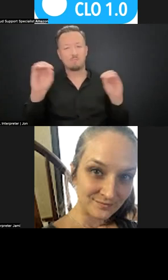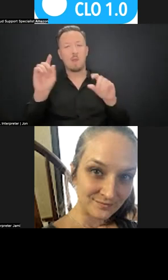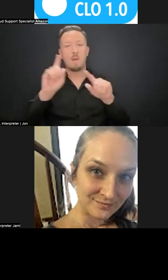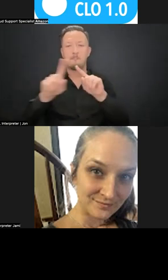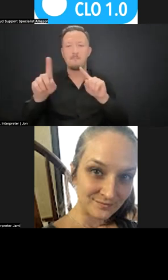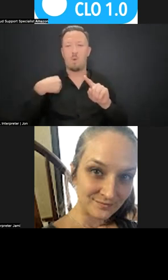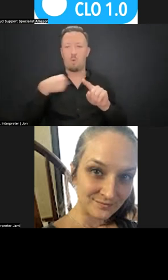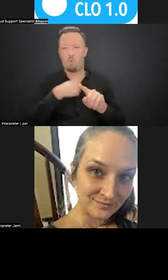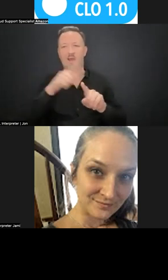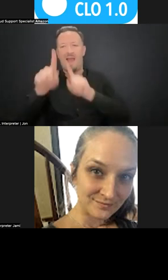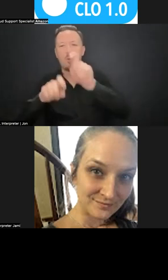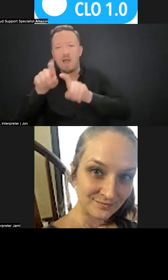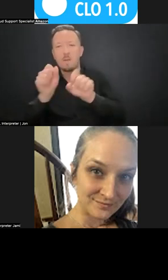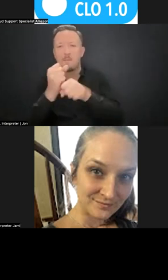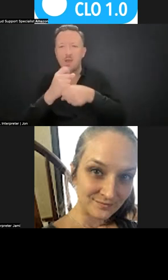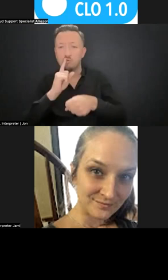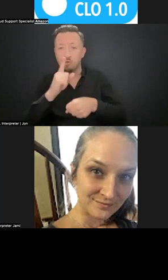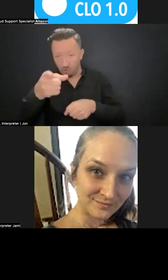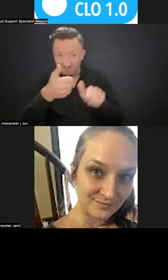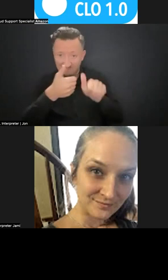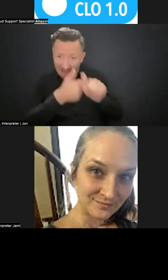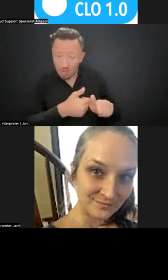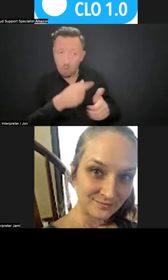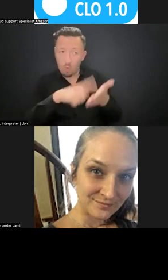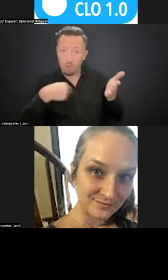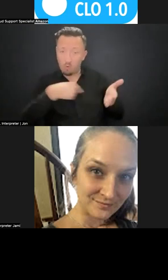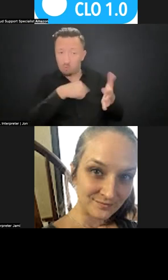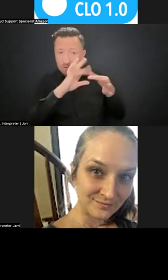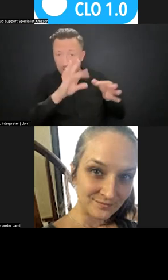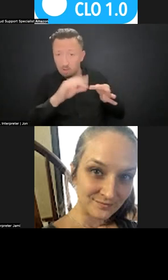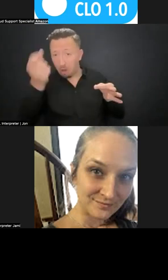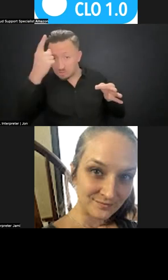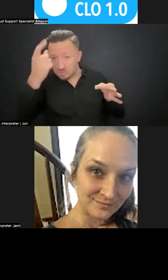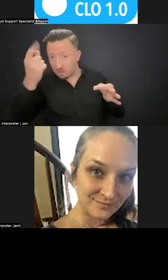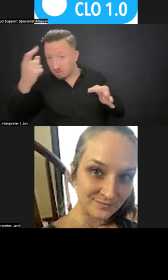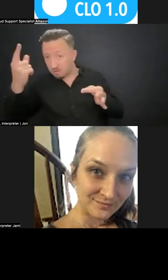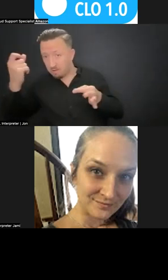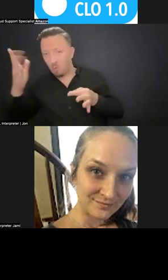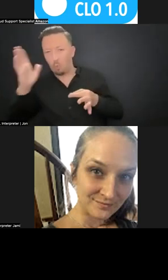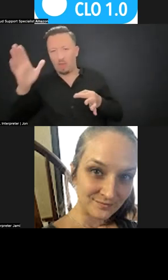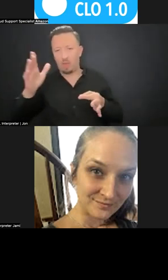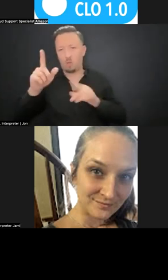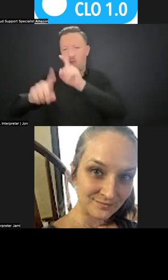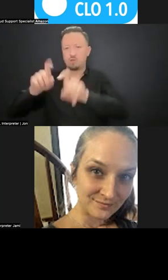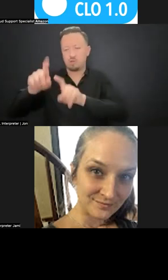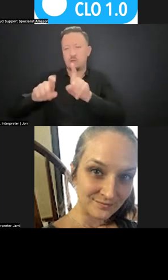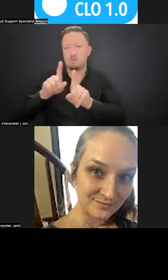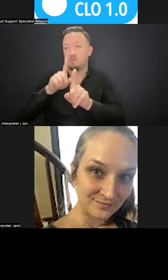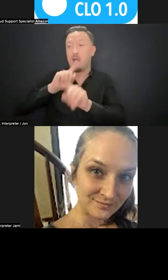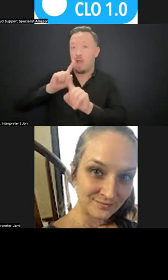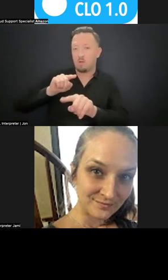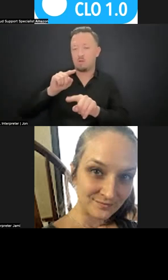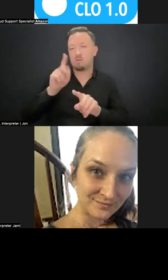see if you understood the key concepts of the topics that we covered.